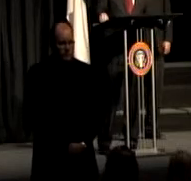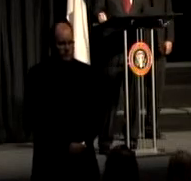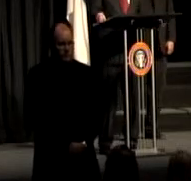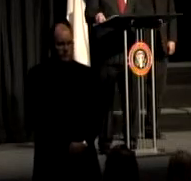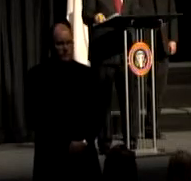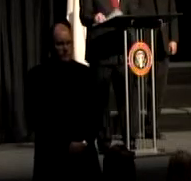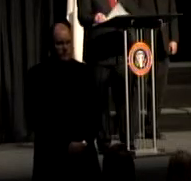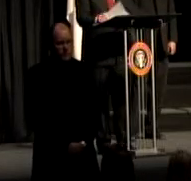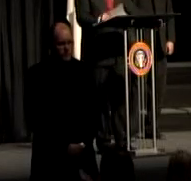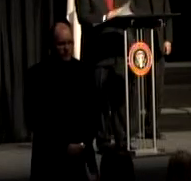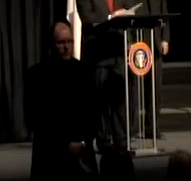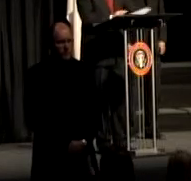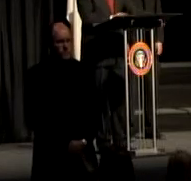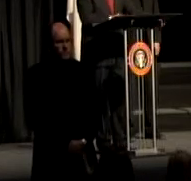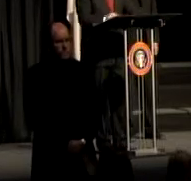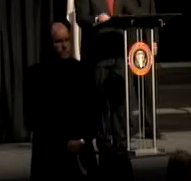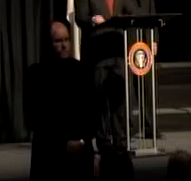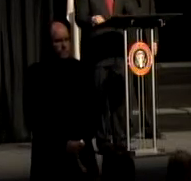that's how we become unified